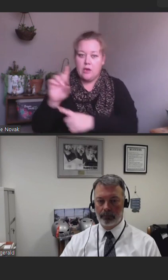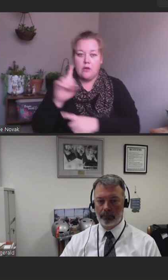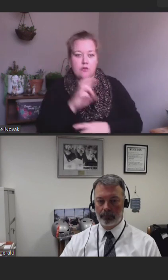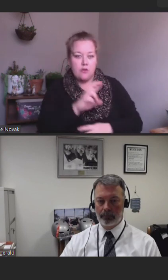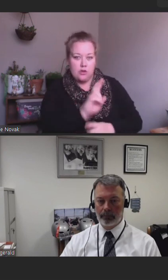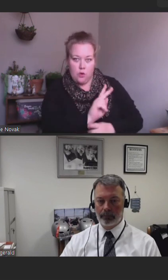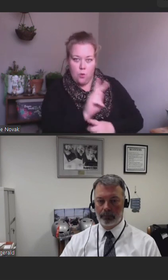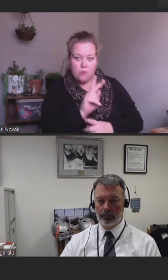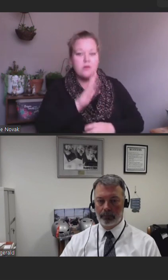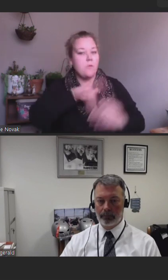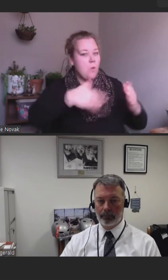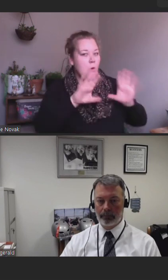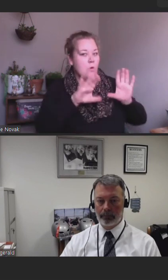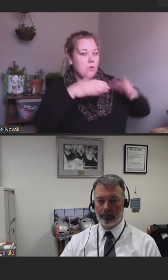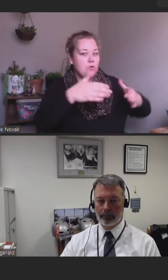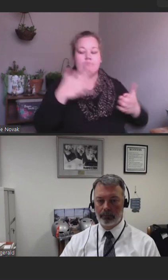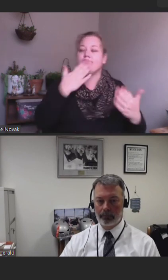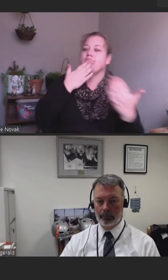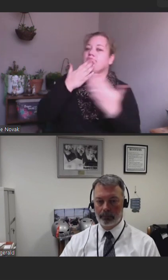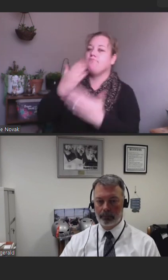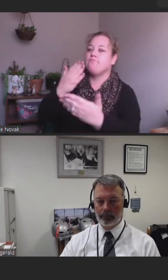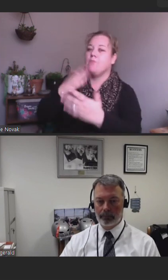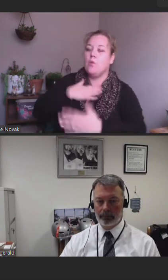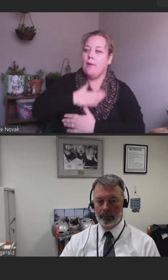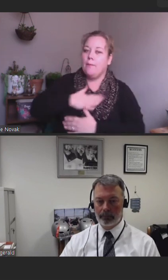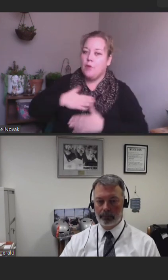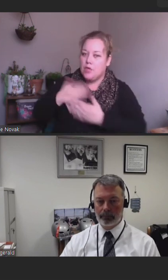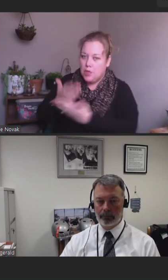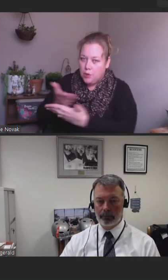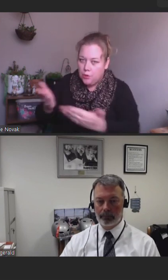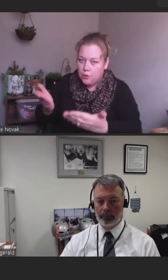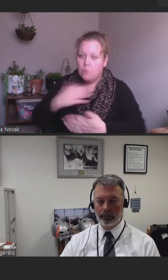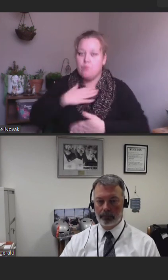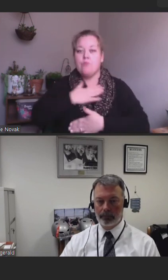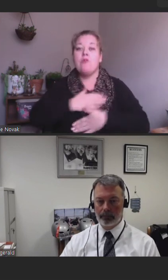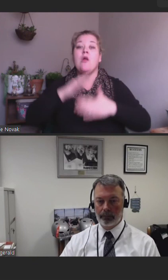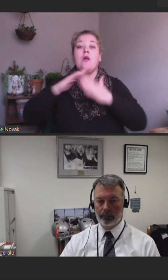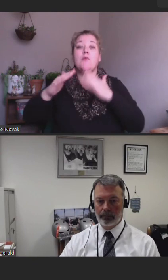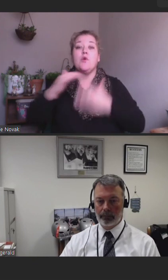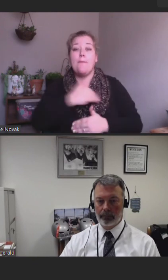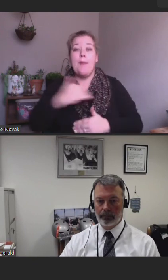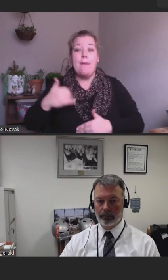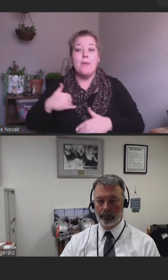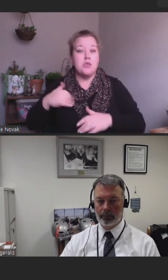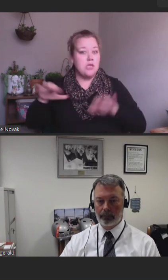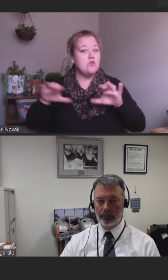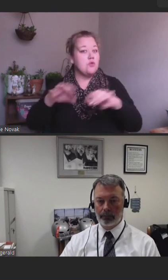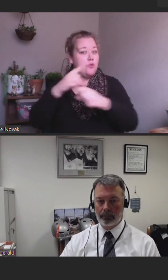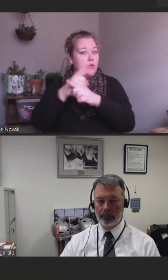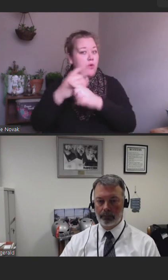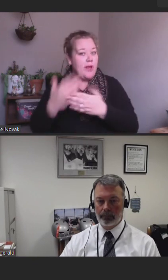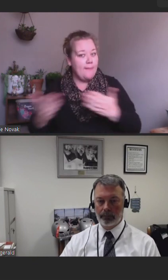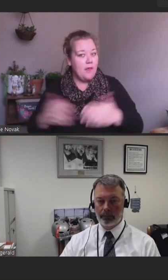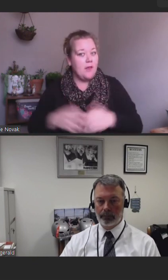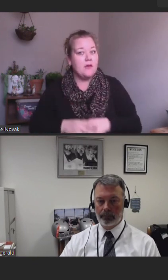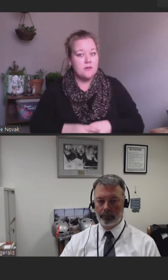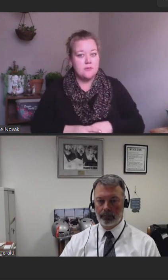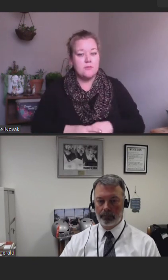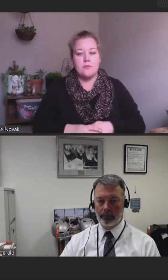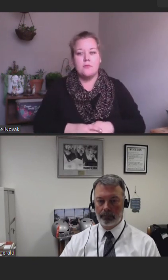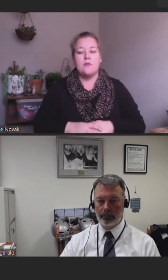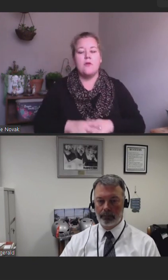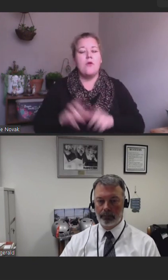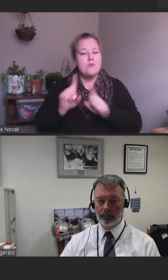of the collaborative, we appreciate you. We appreciate our community members who are doing the right thing. And we really